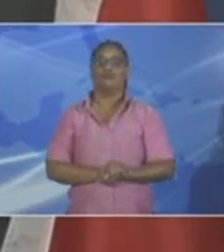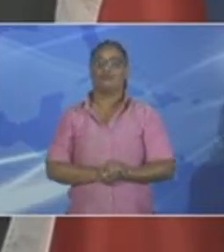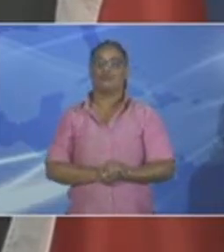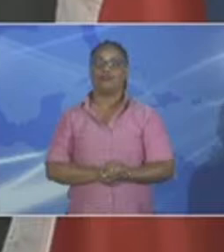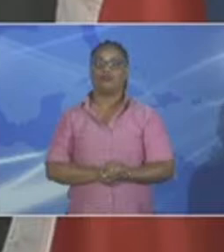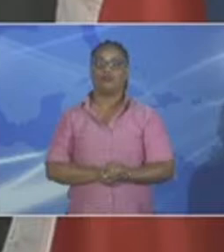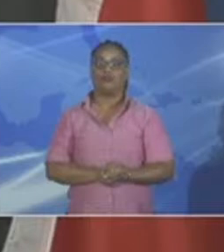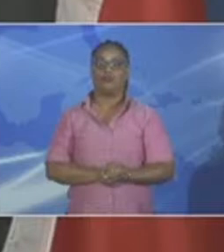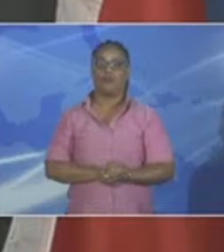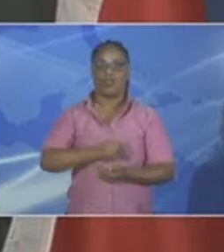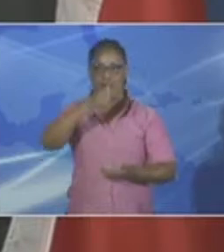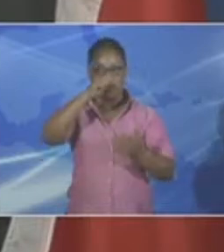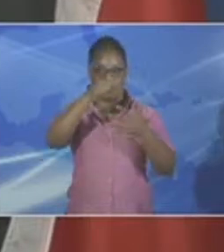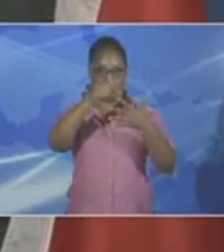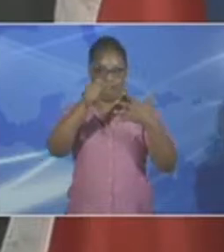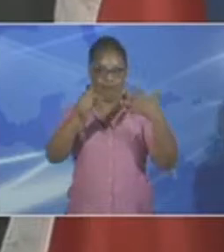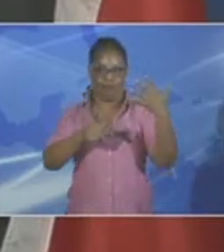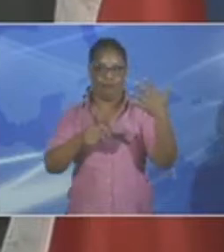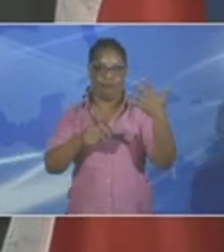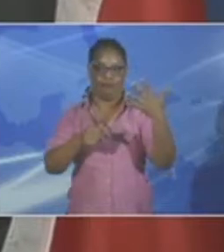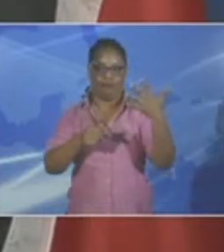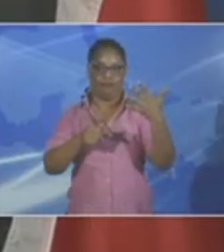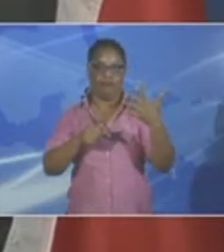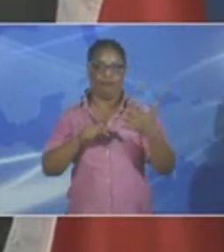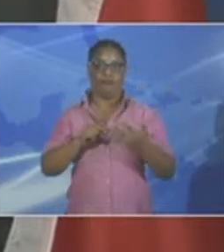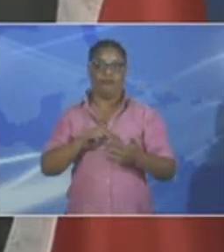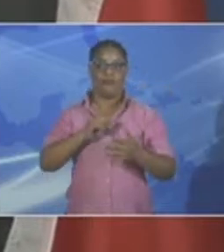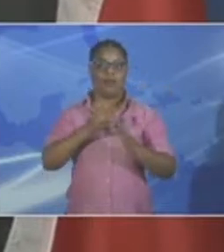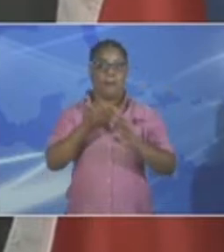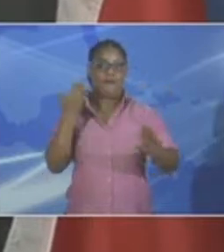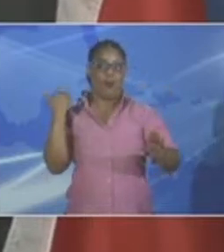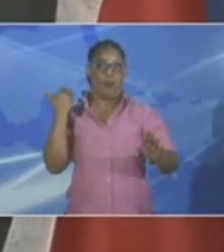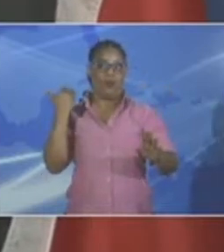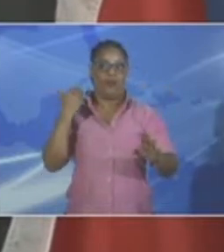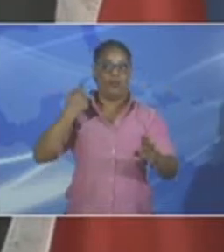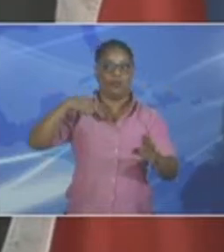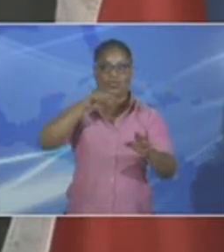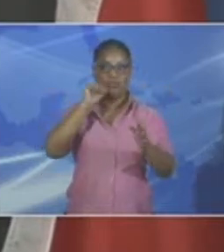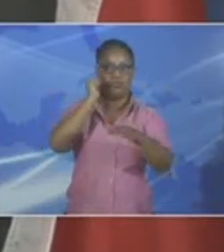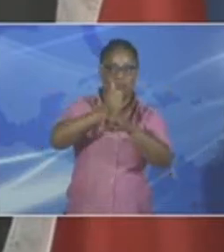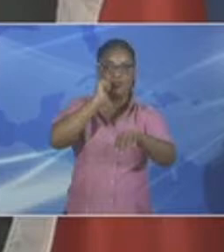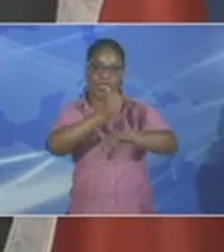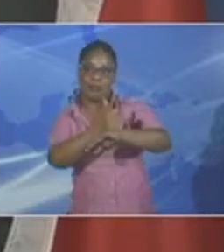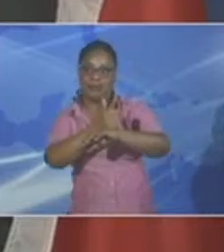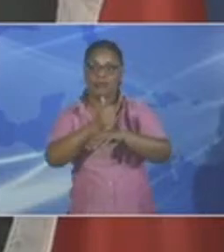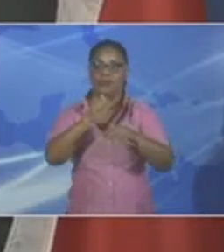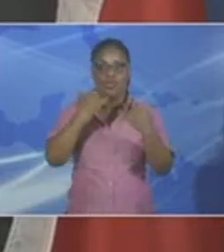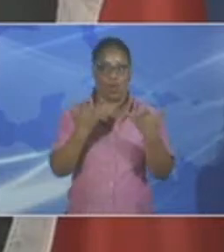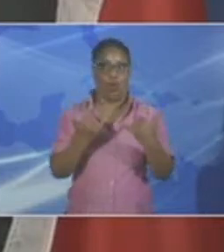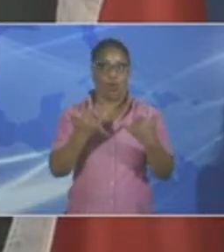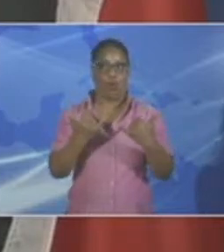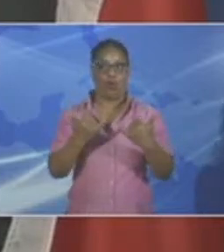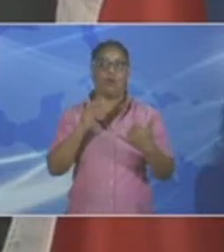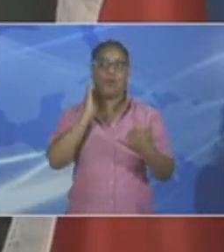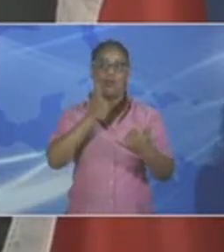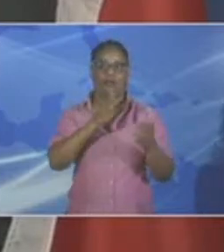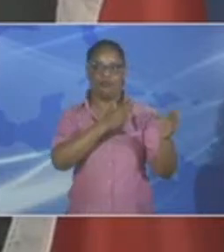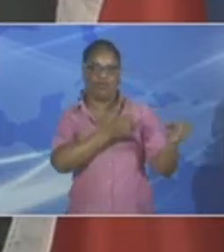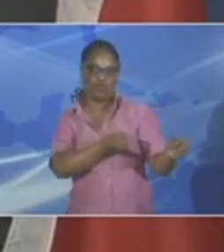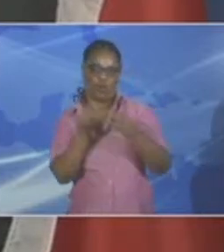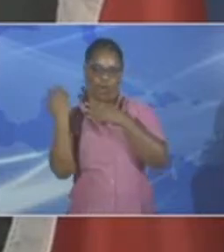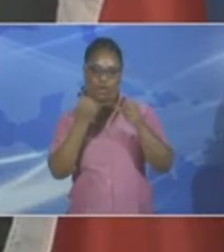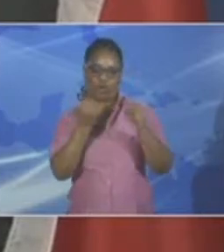when we were dealing with a more threatening environment in the pandemic of 2020